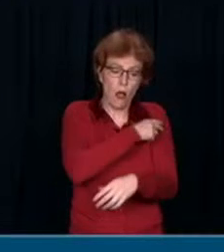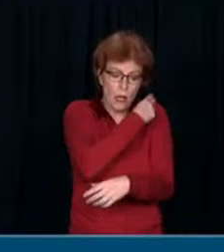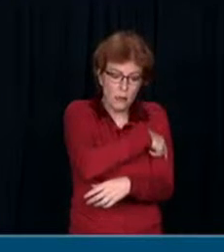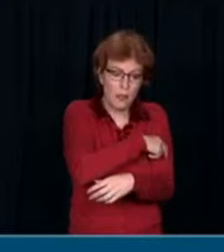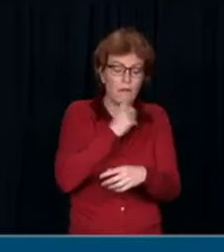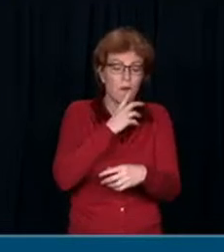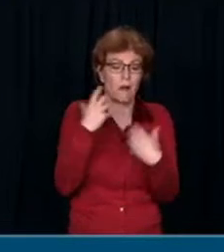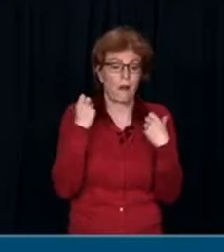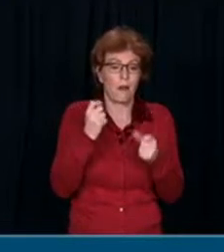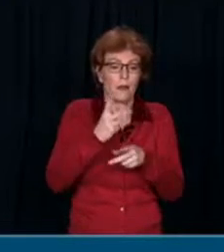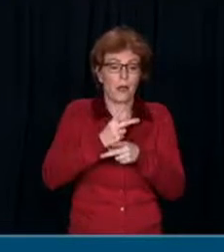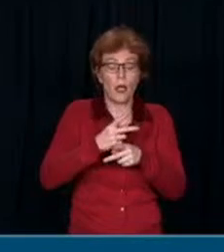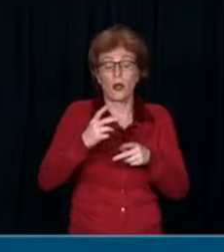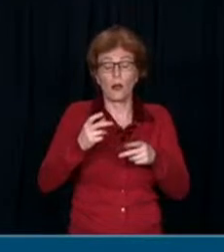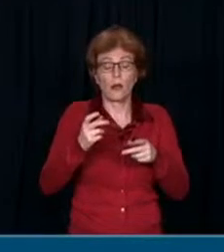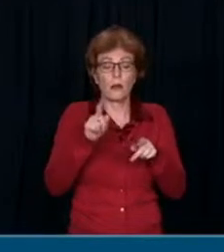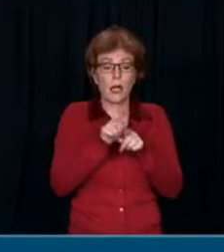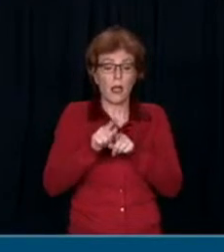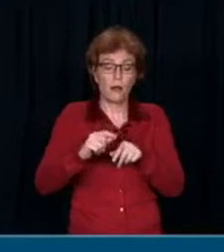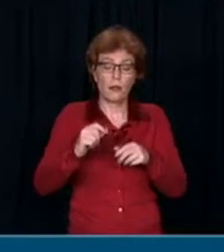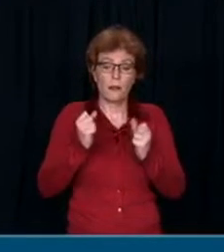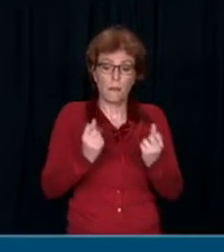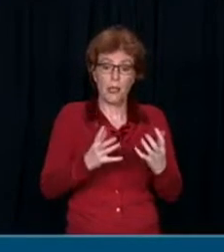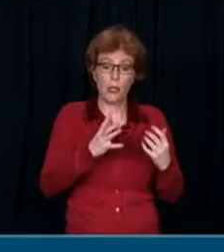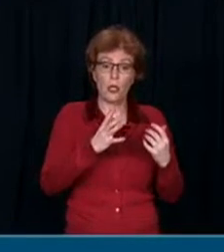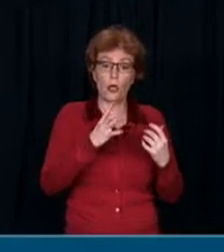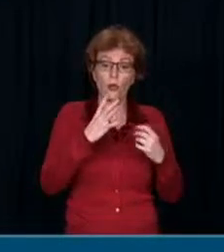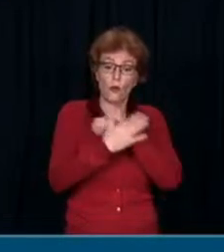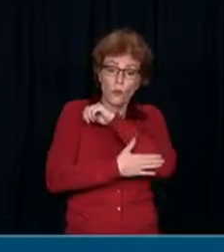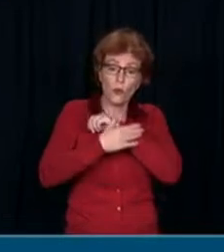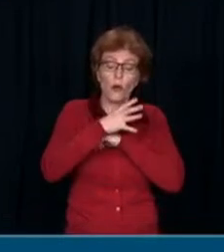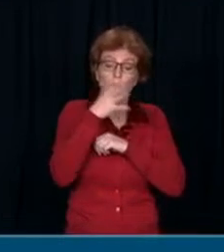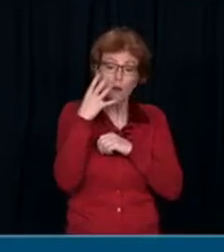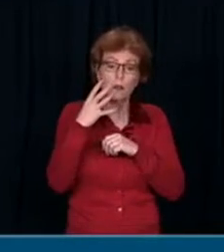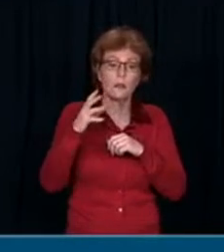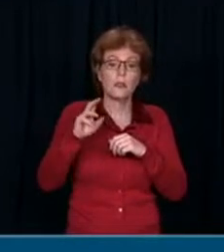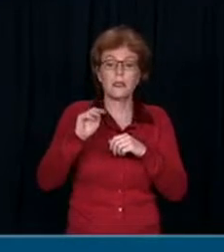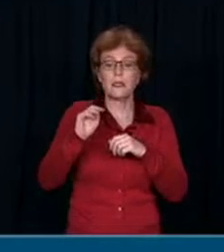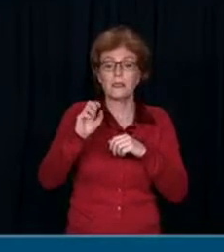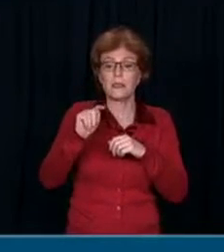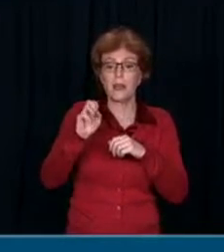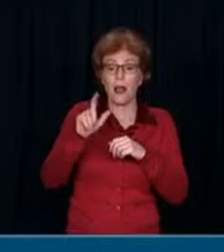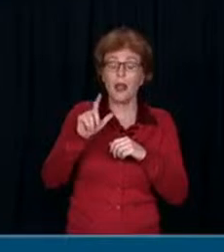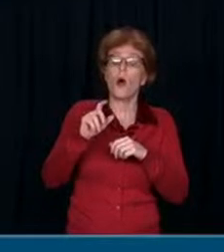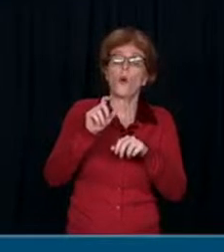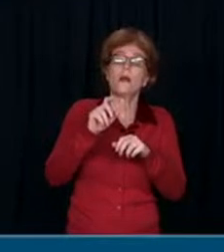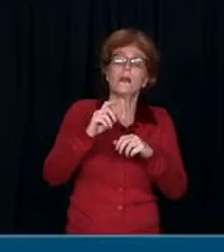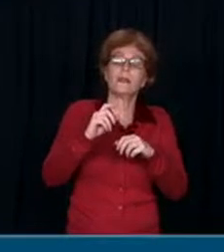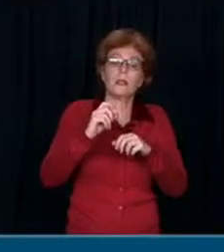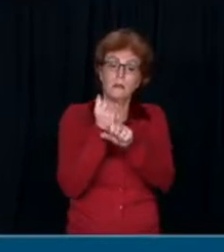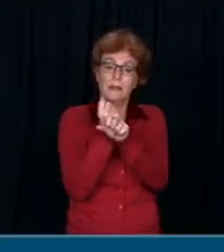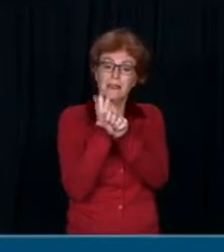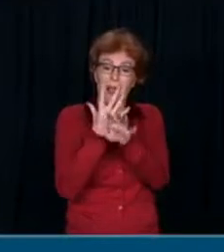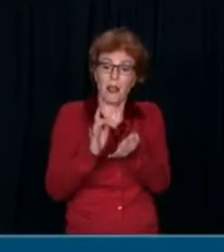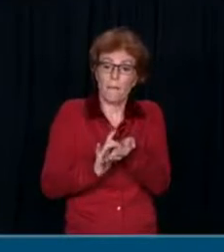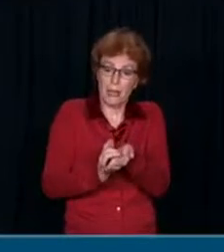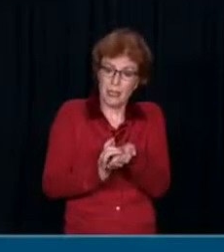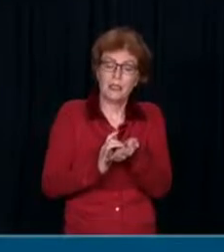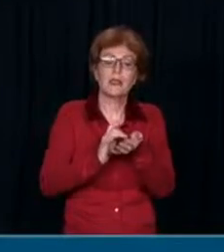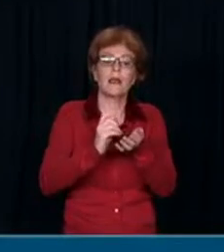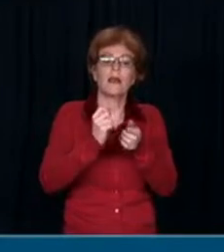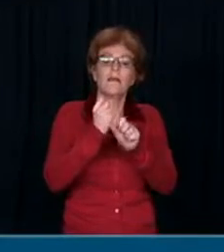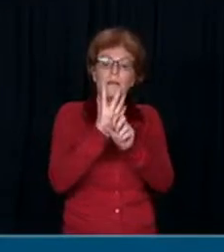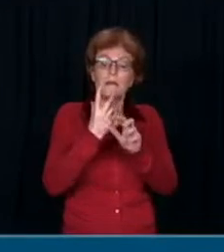for healthcare, and certainly in a lot of the rural areas, telemedicine has expanded to try and give them access, but we also still have